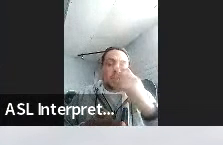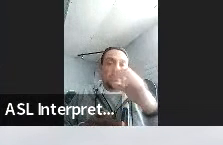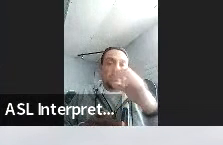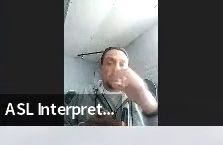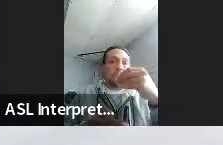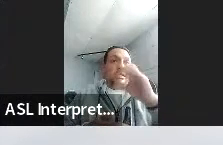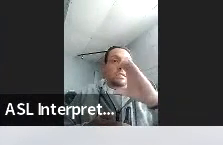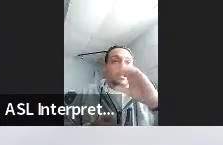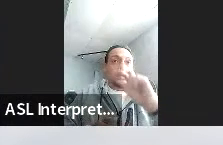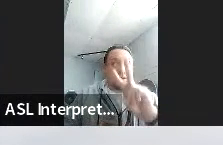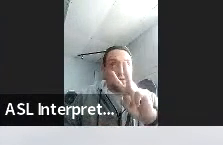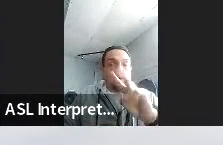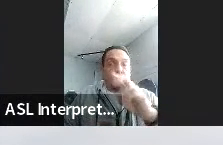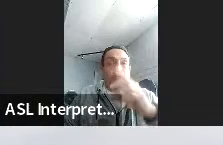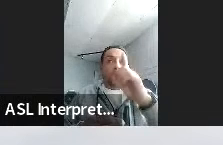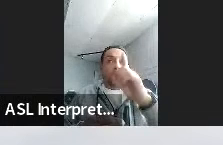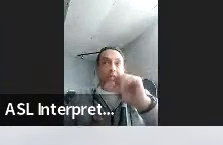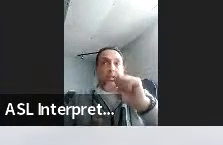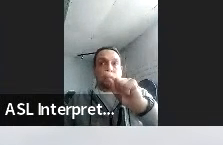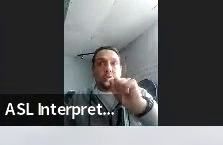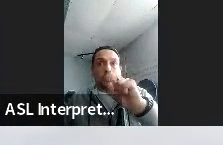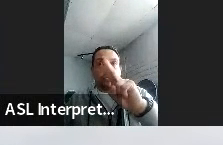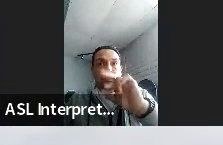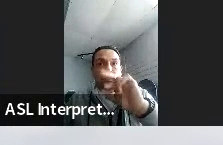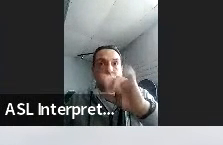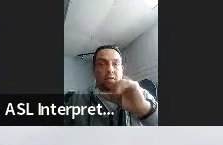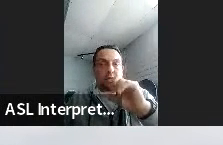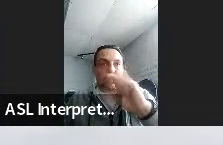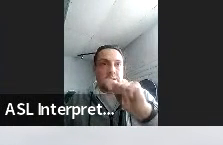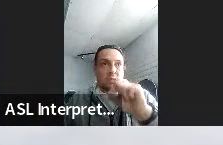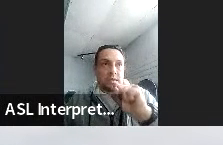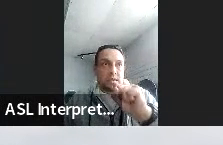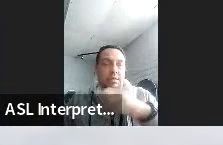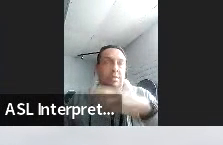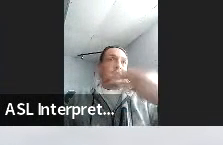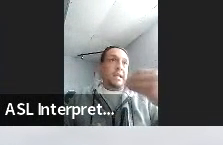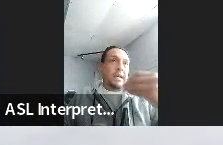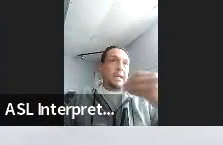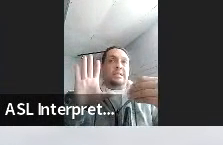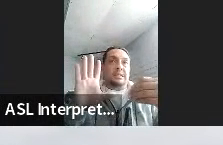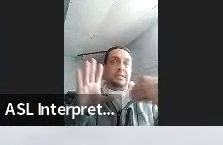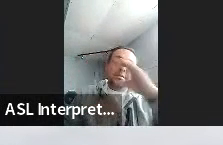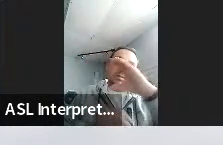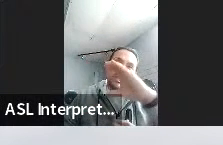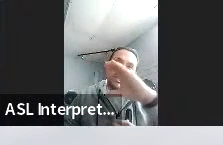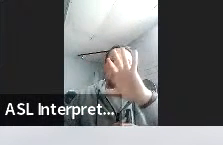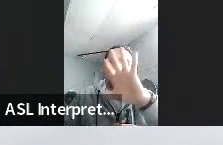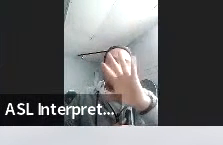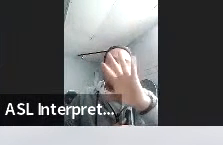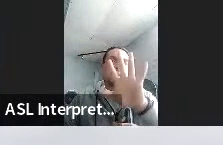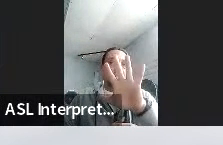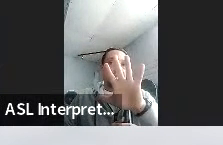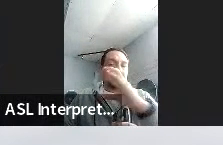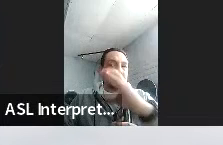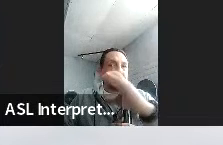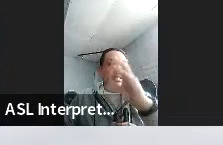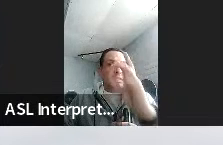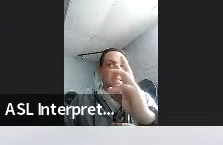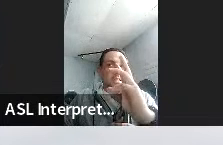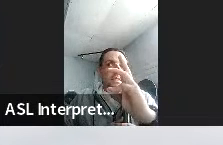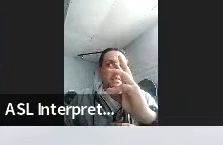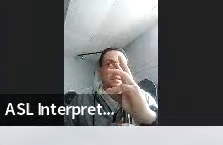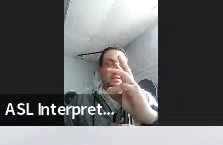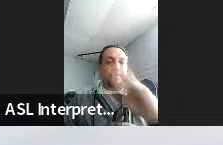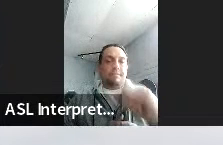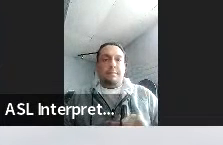of businesses across our C4, C5, and C6 districts. This would remove the arbitrary barriers we have along corridors that are